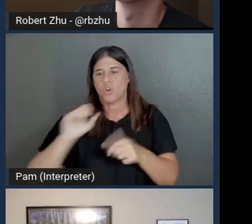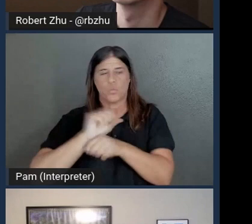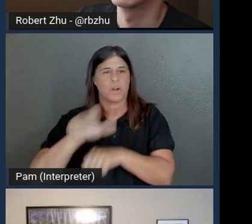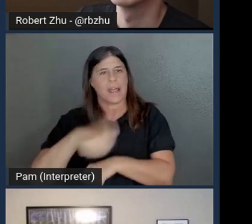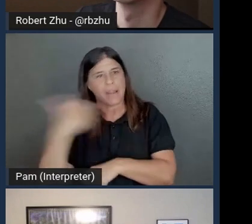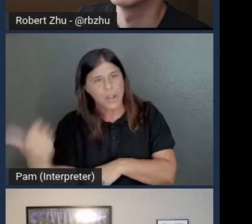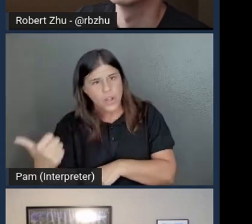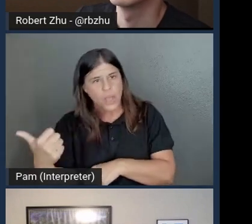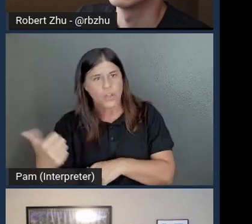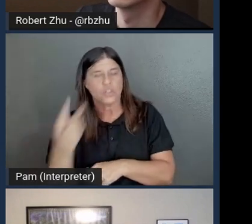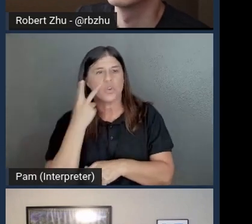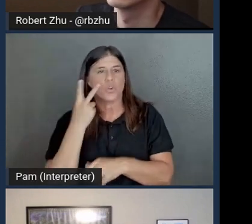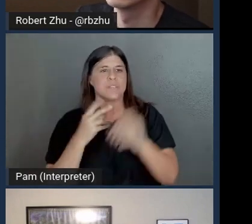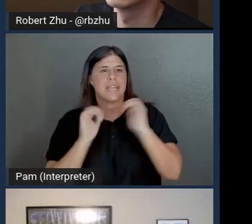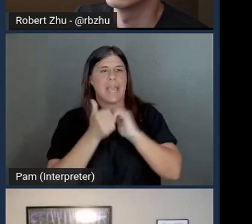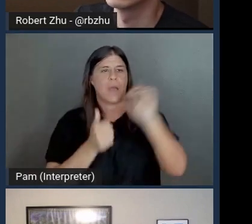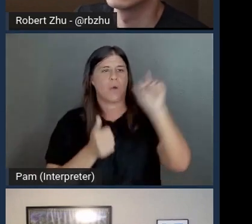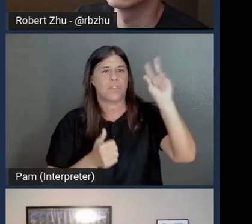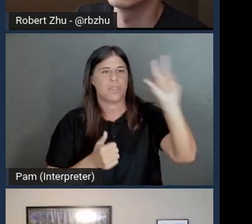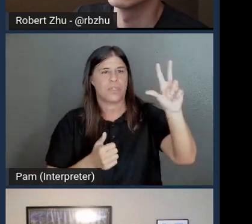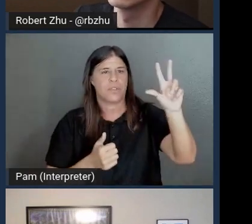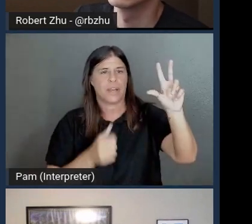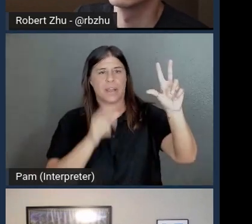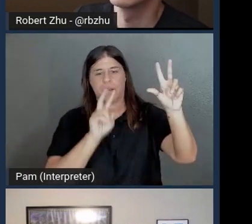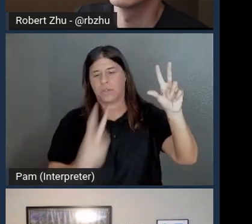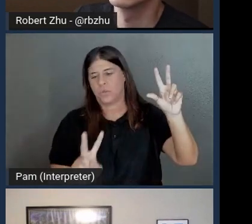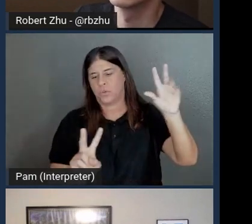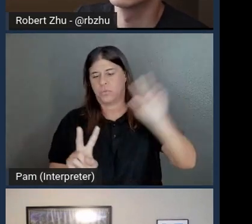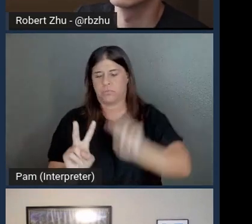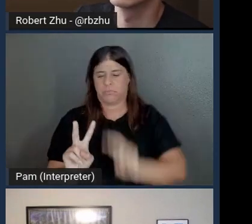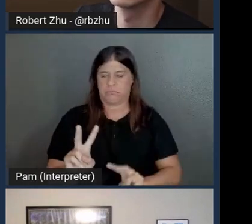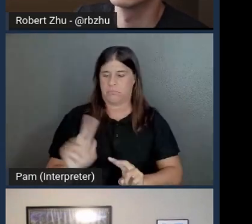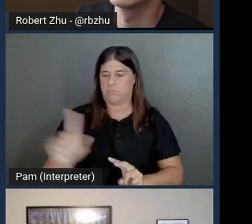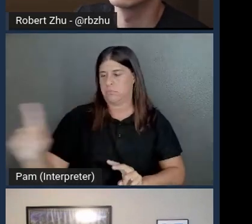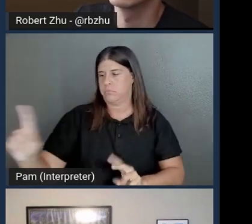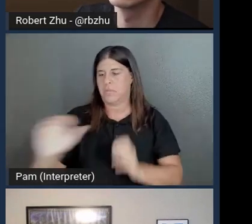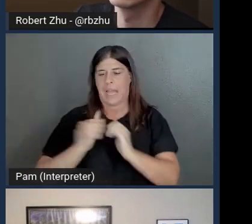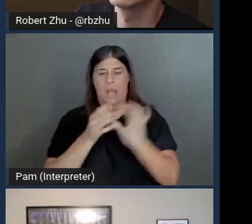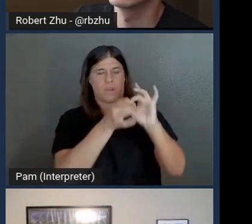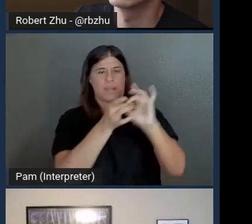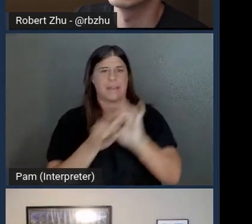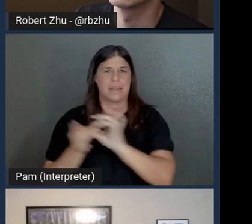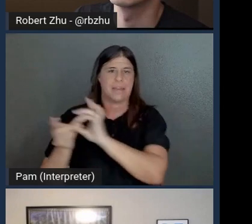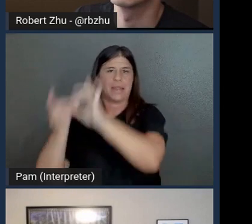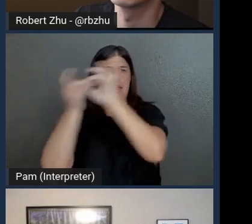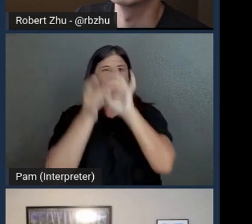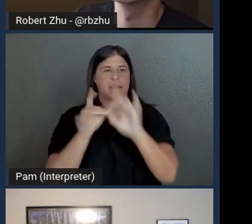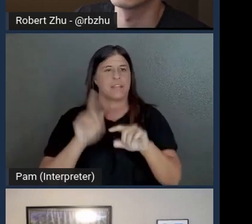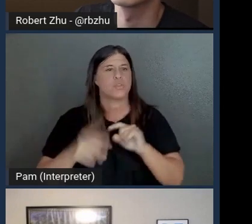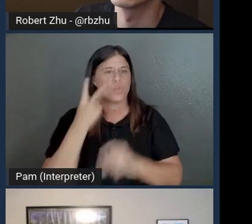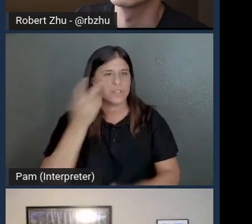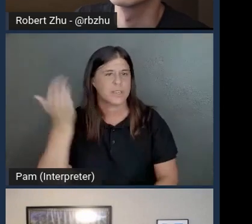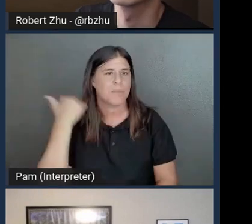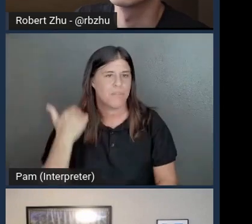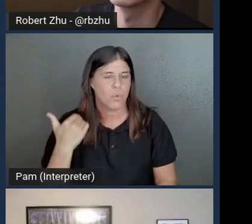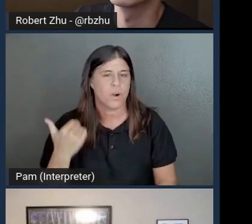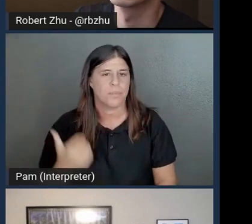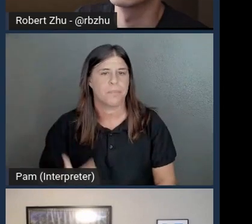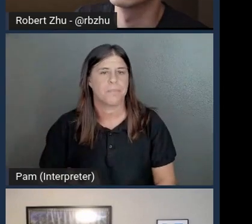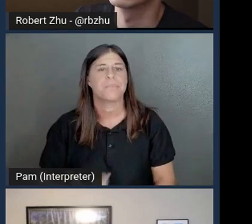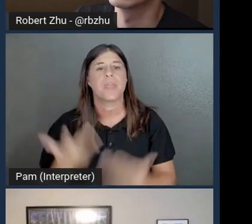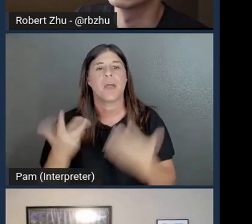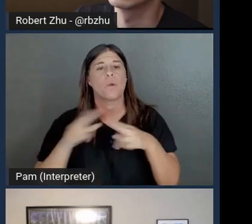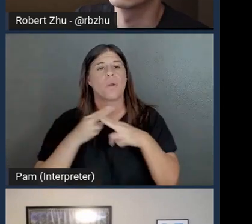start to build this set of unknown, these potentially unknown connections between your data that you weren't able to see previously. As we